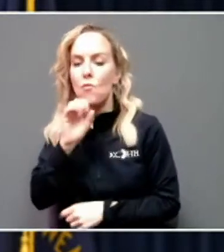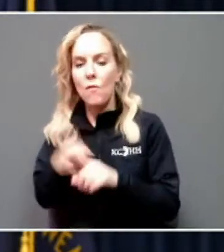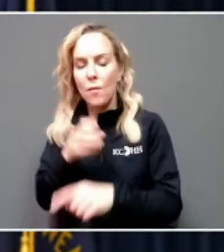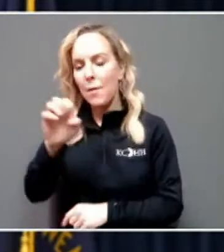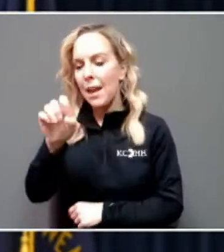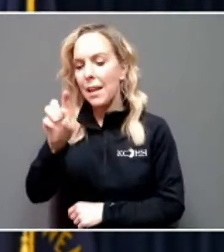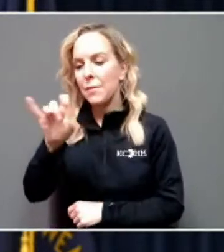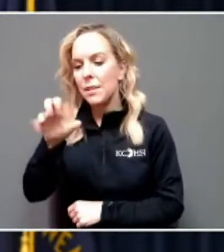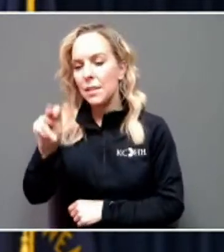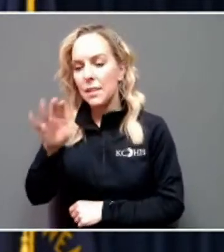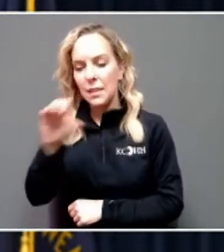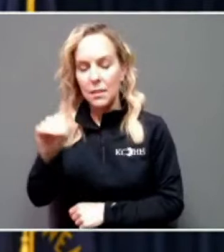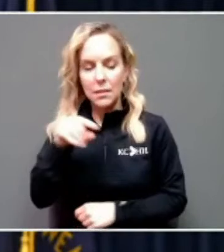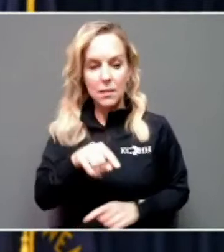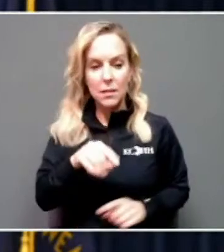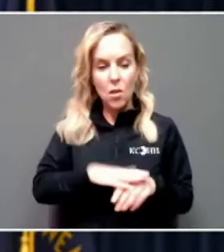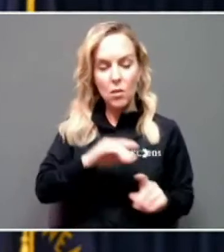January,